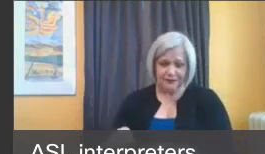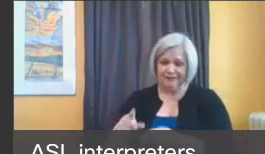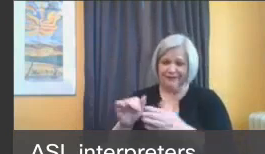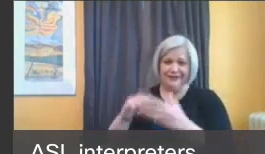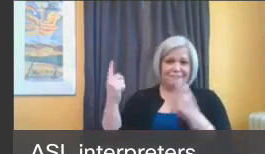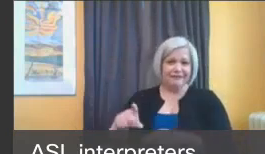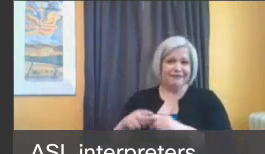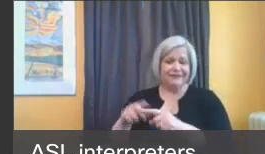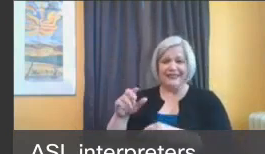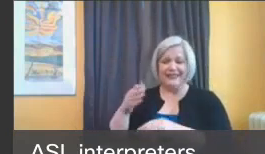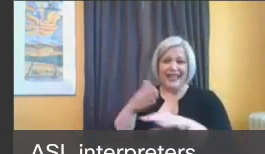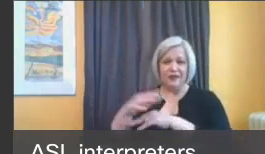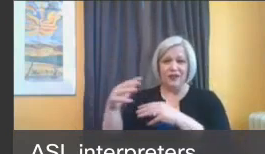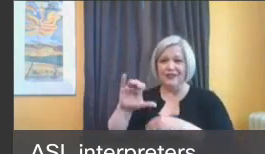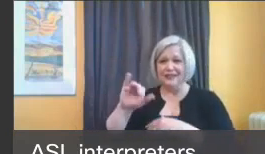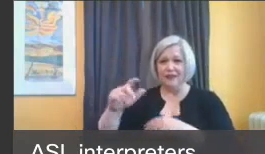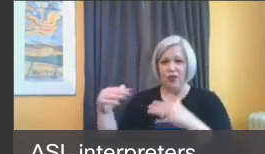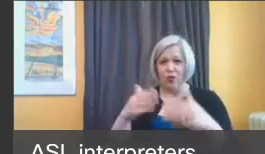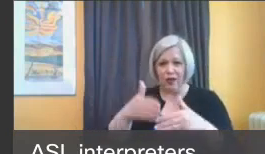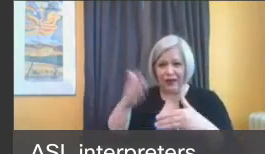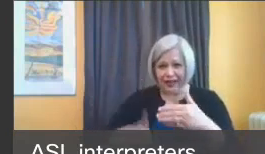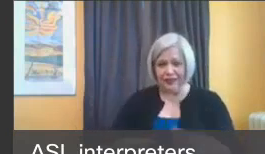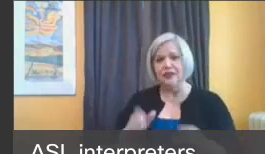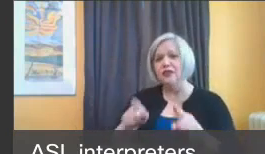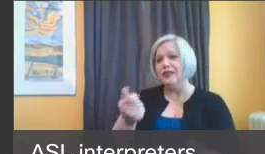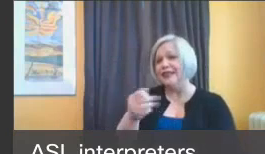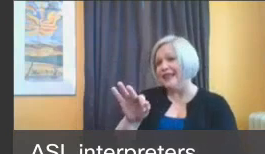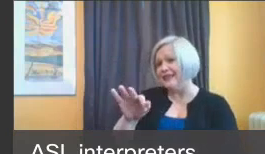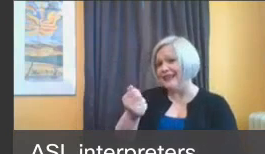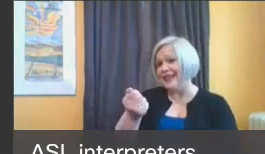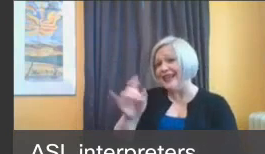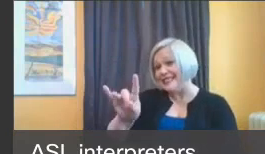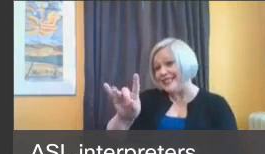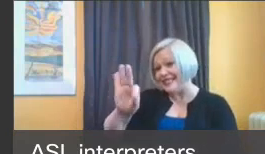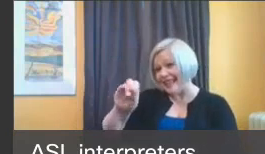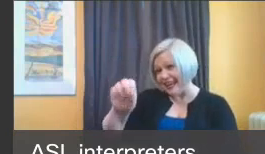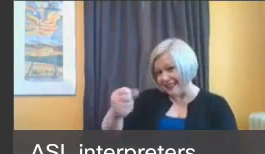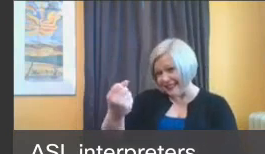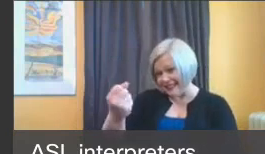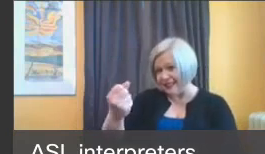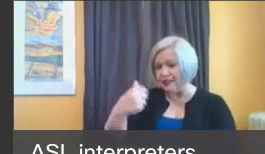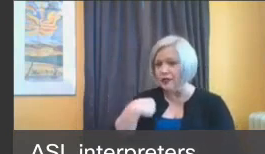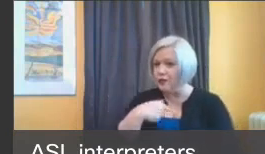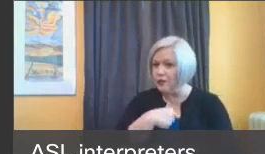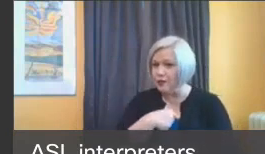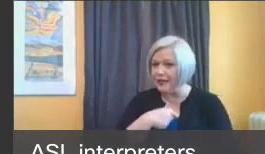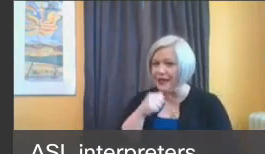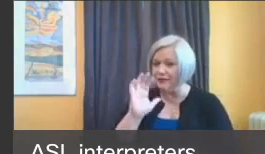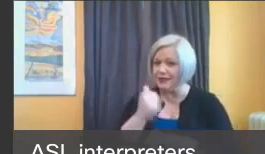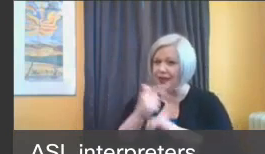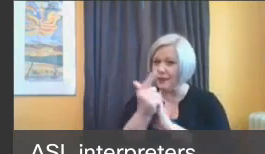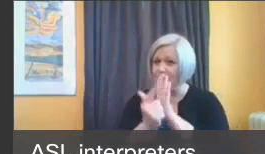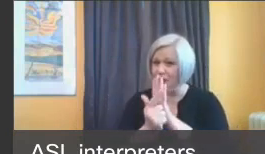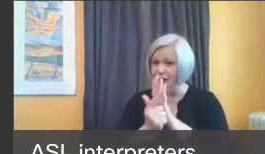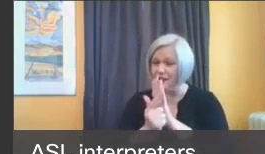end of Reconstruction. During the 1890s and since, Florida has enacted voting laws to not only